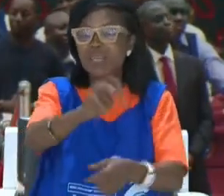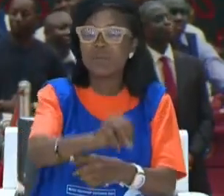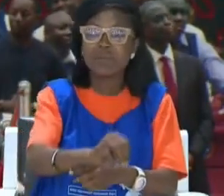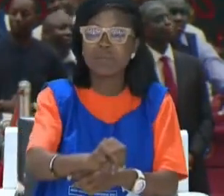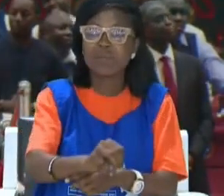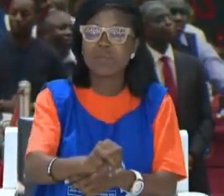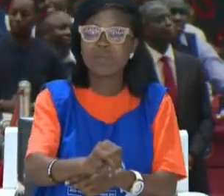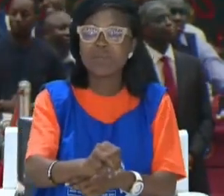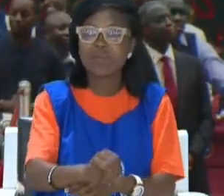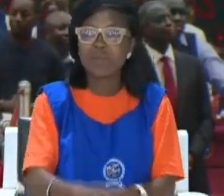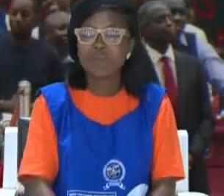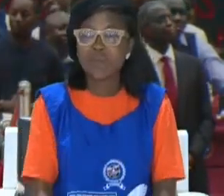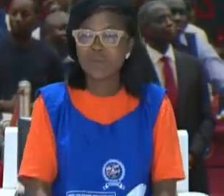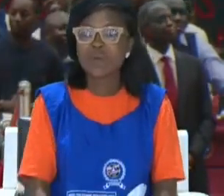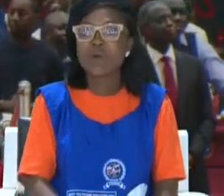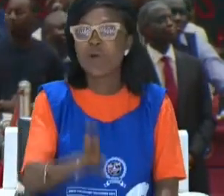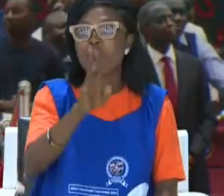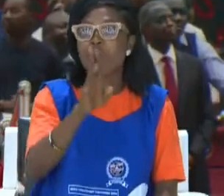uplink them.